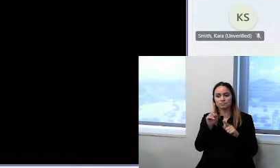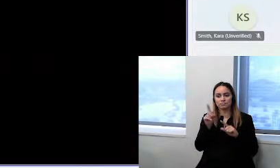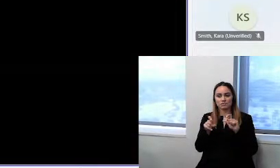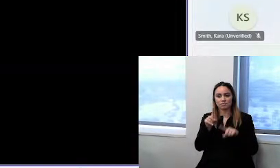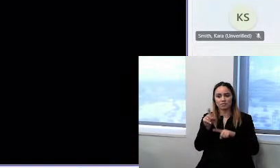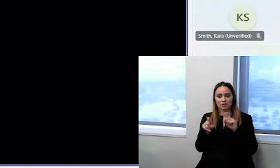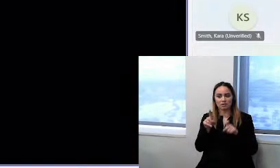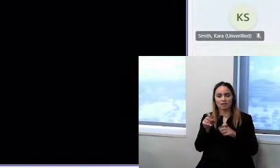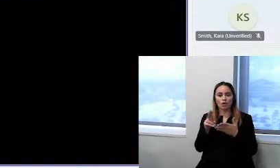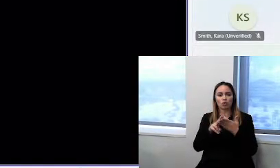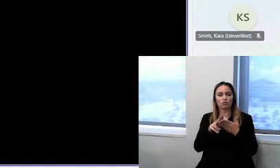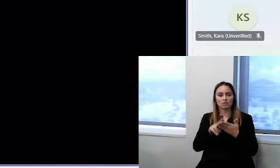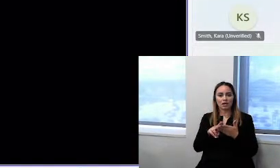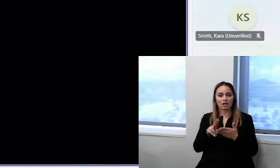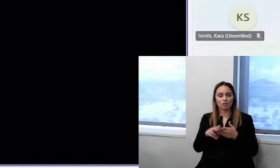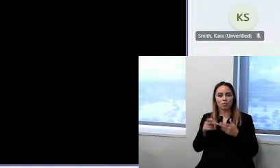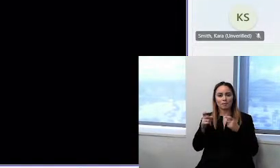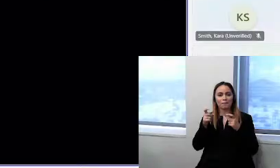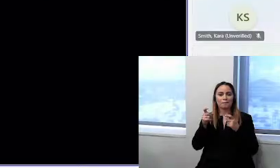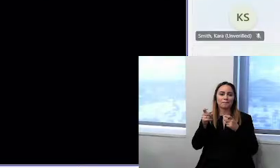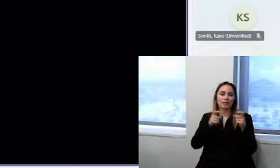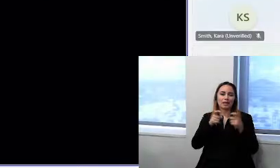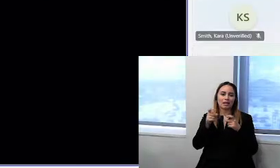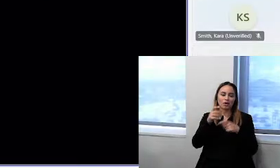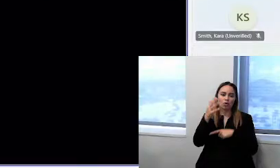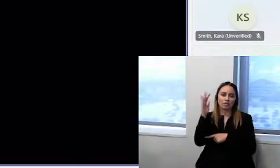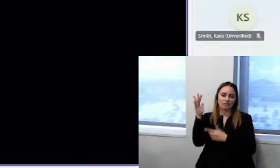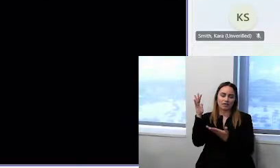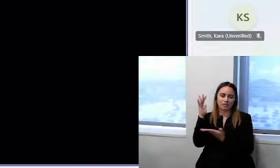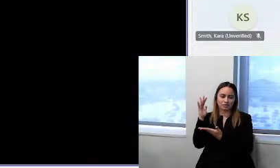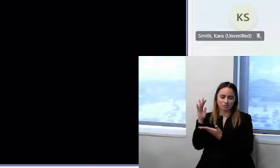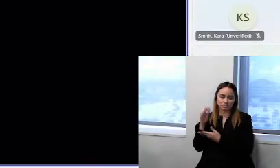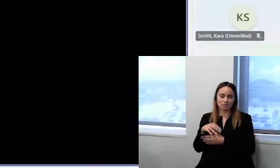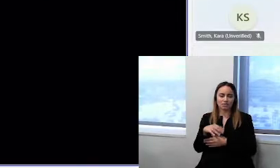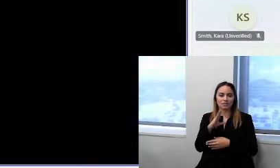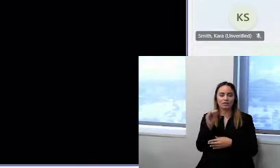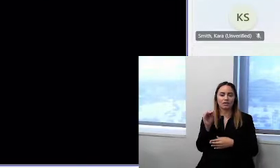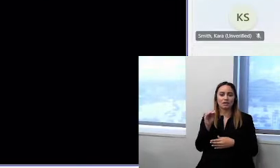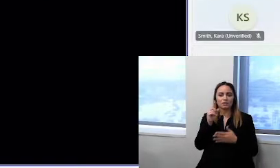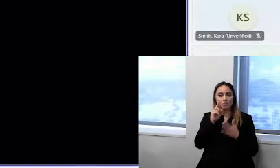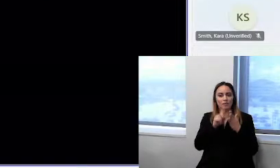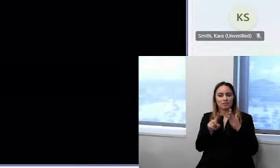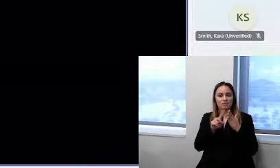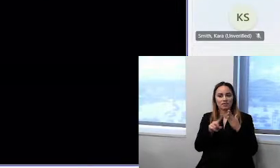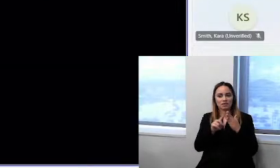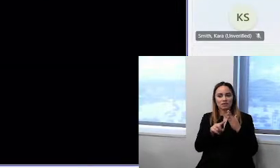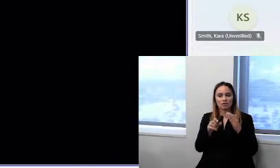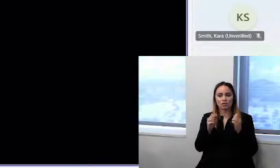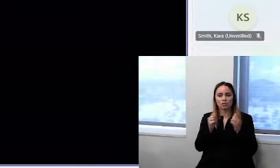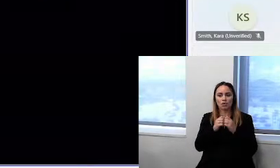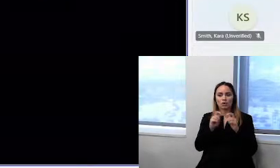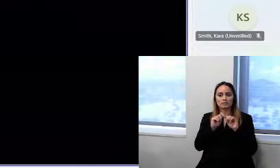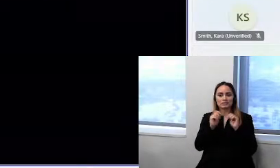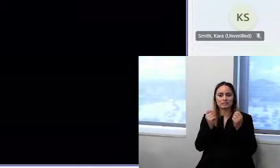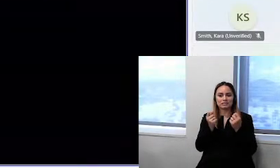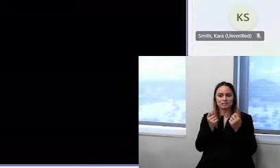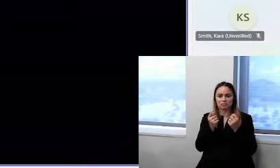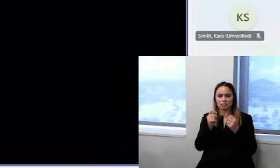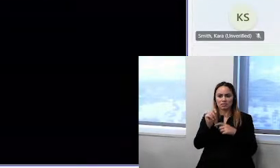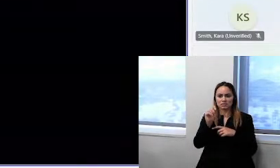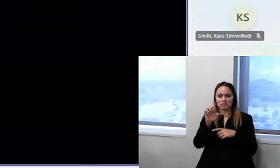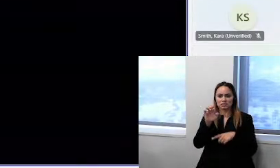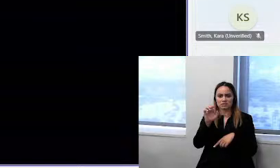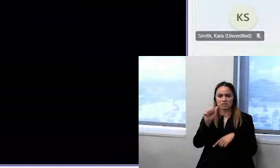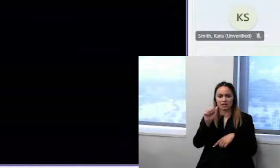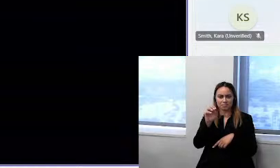questions, but I may have to check with my distant colleague, Mr. Tim and see if he needs to go before me on enabling and support. I